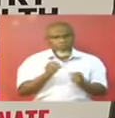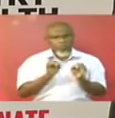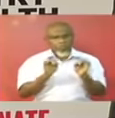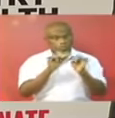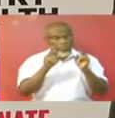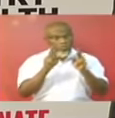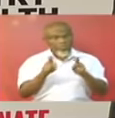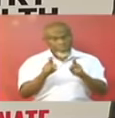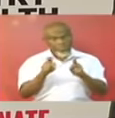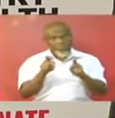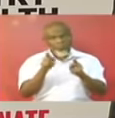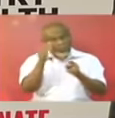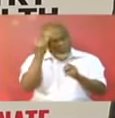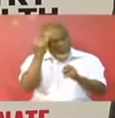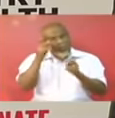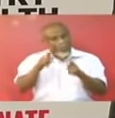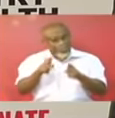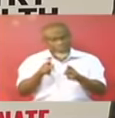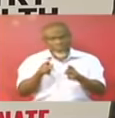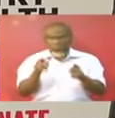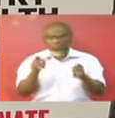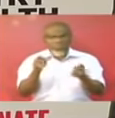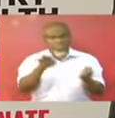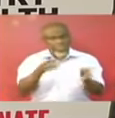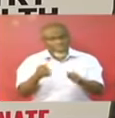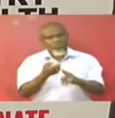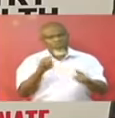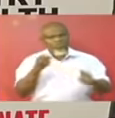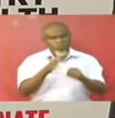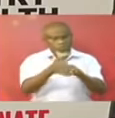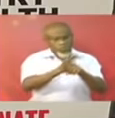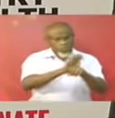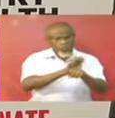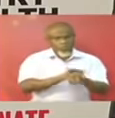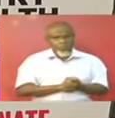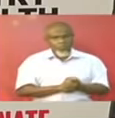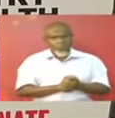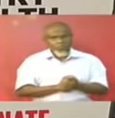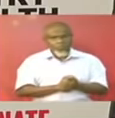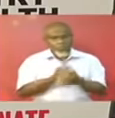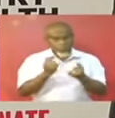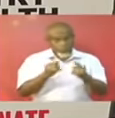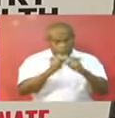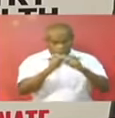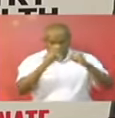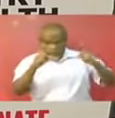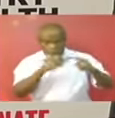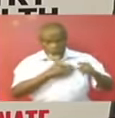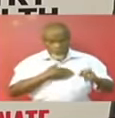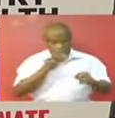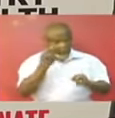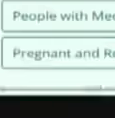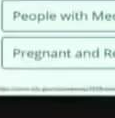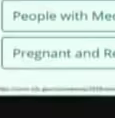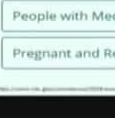infection. There are many risk factors for severe disease. May I have my first slide, please?